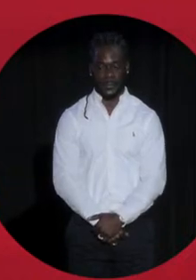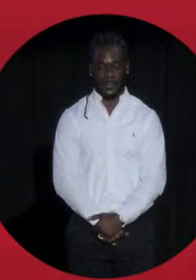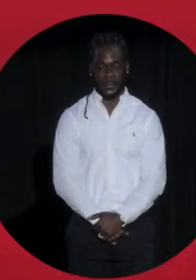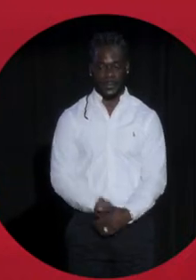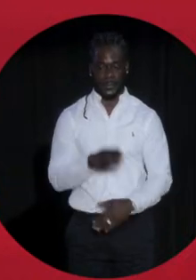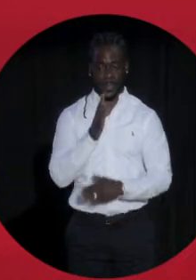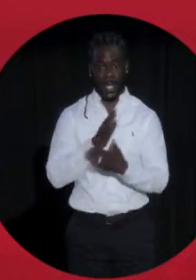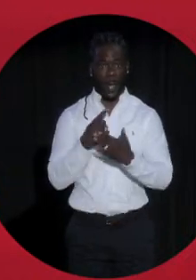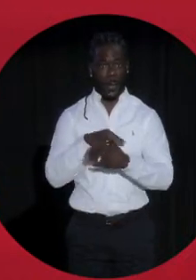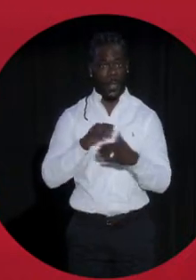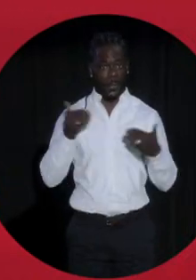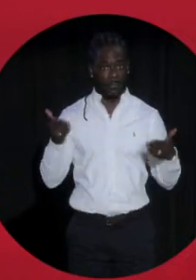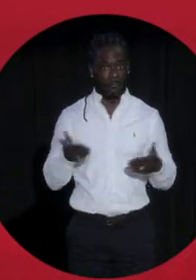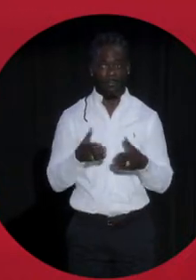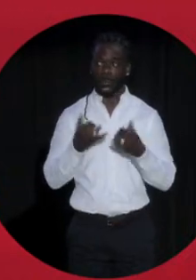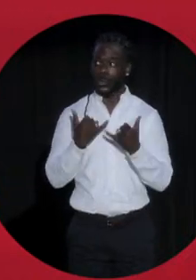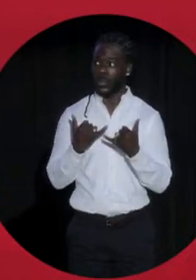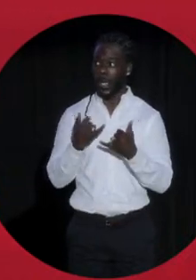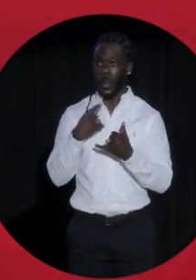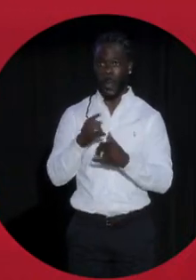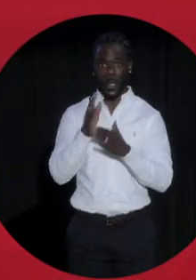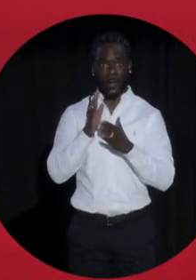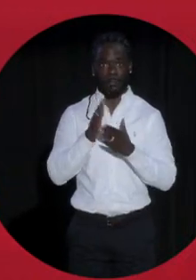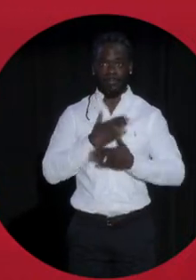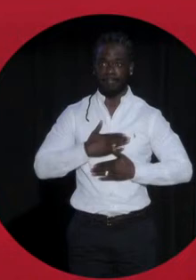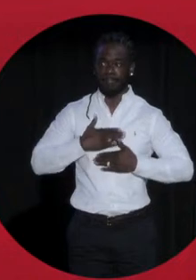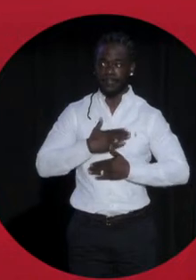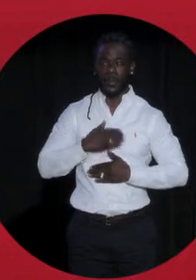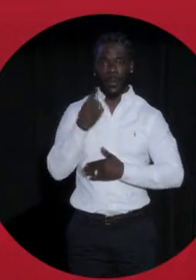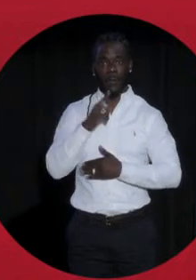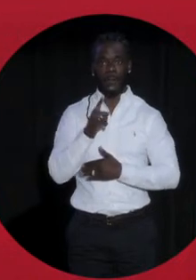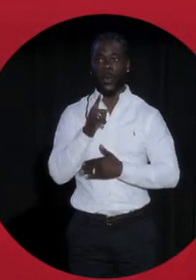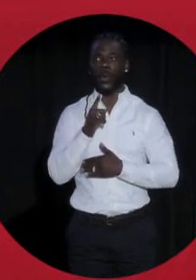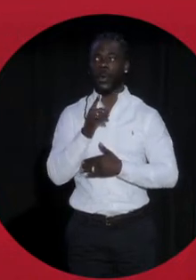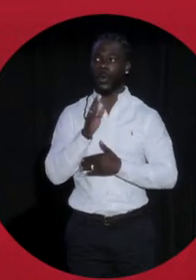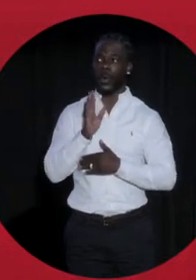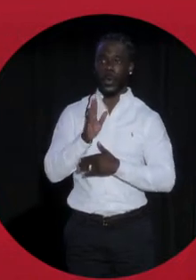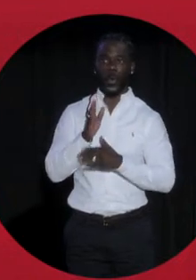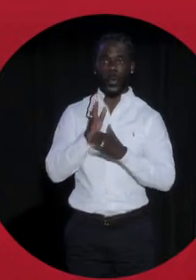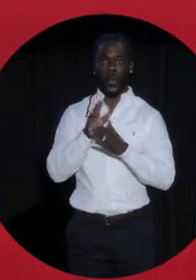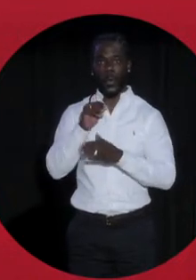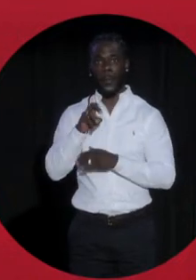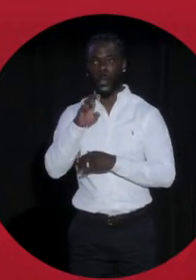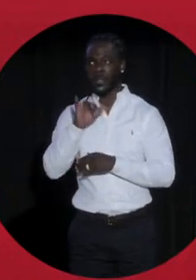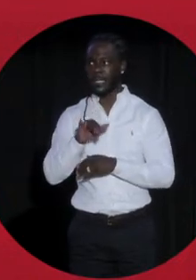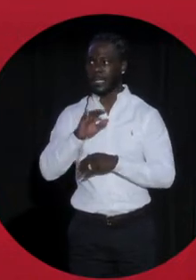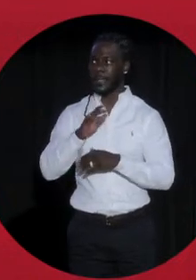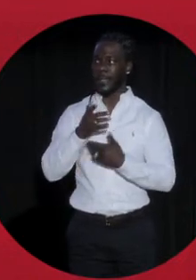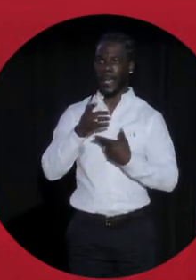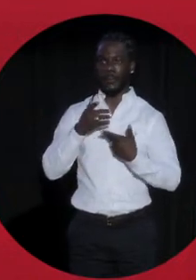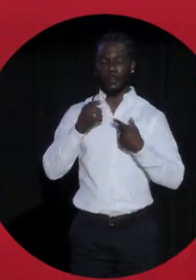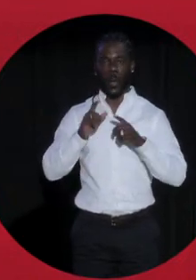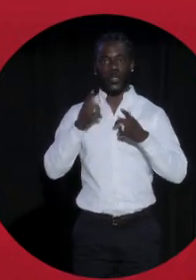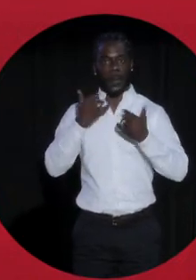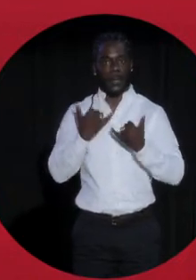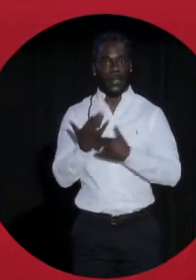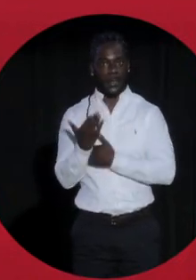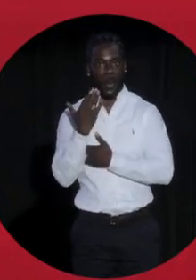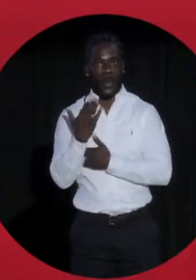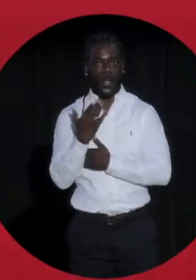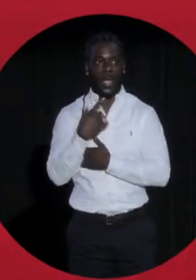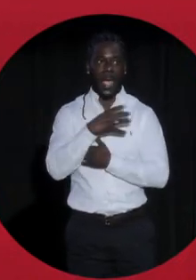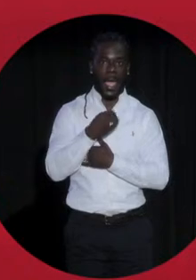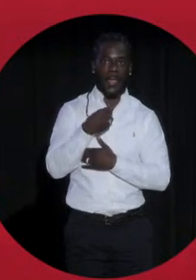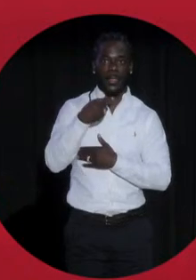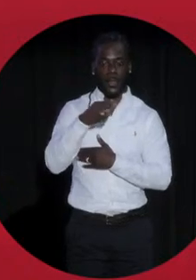God, we gather in this space today grateful for the brand new mercies that met us this morning and the sufficient grace